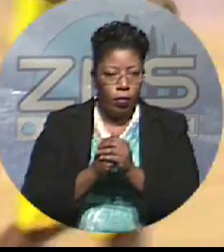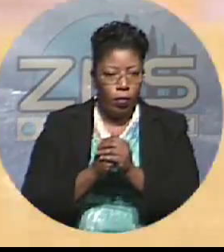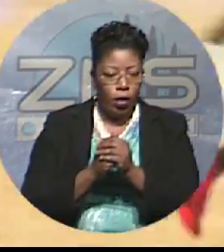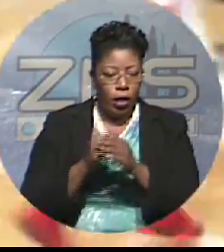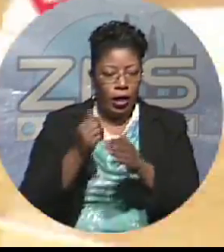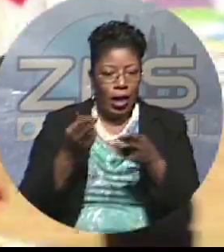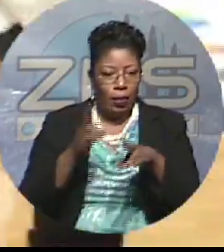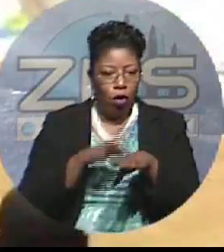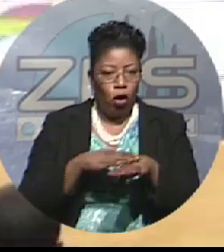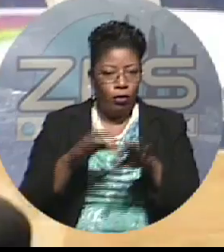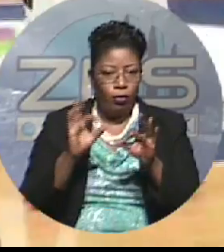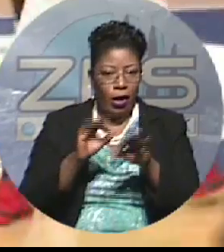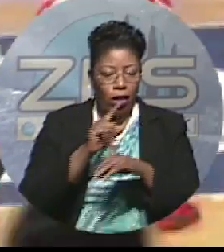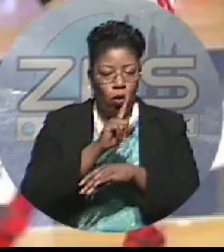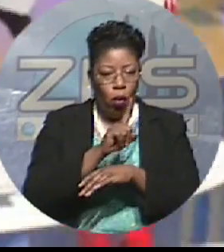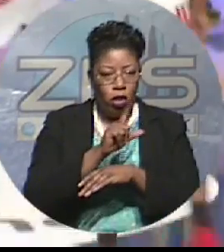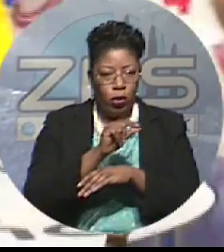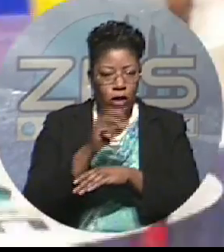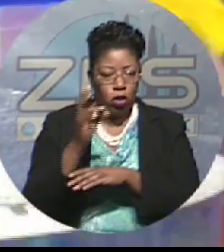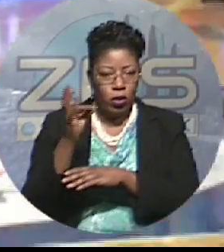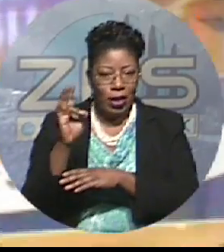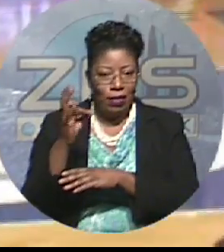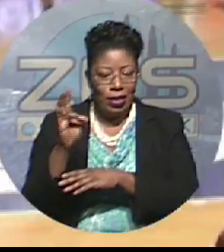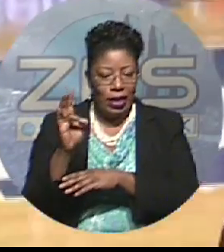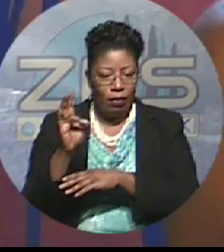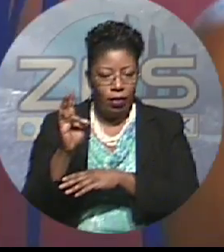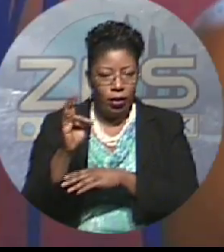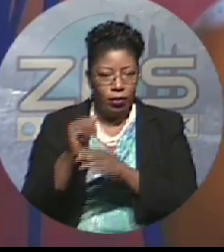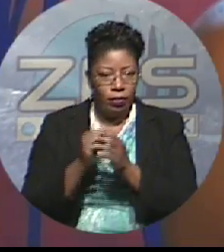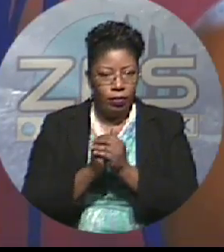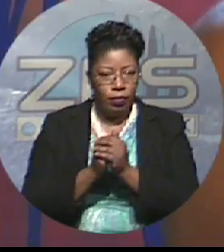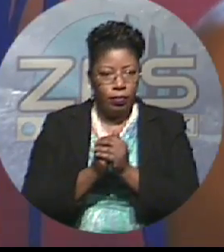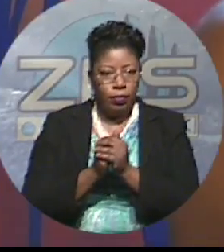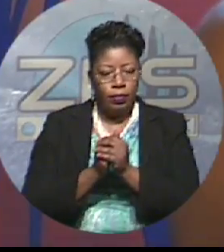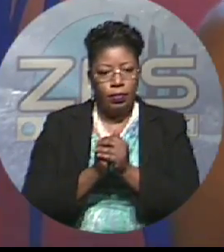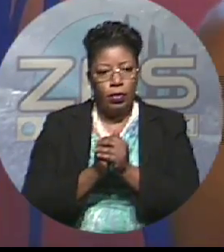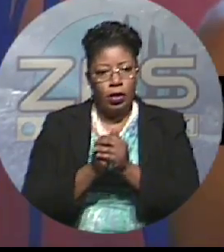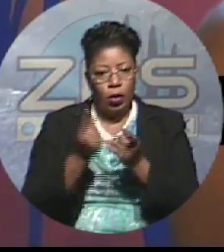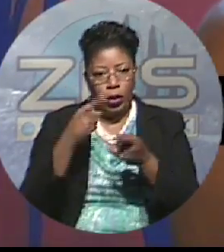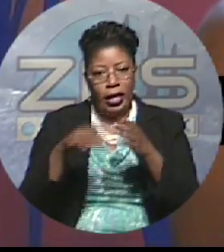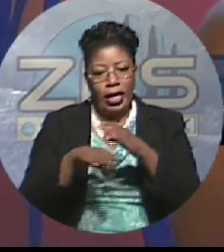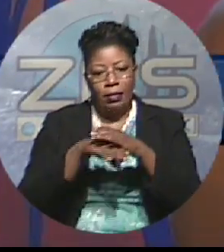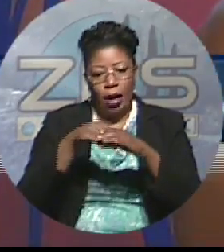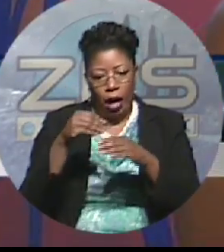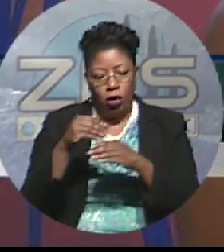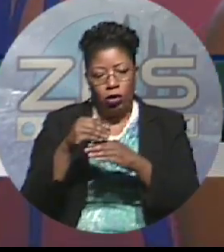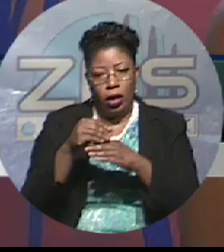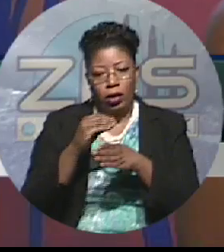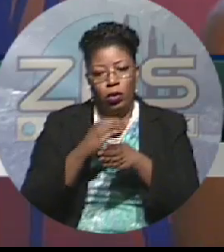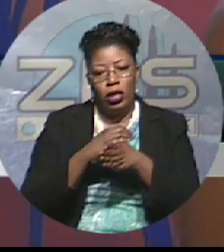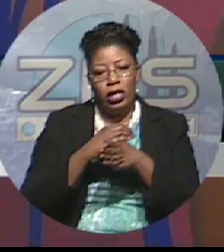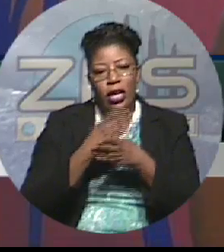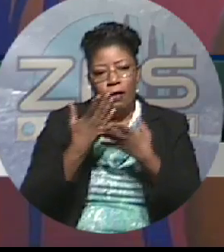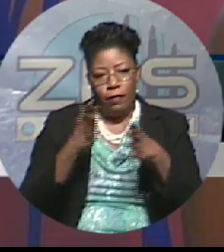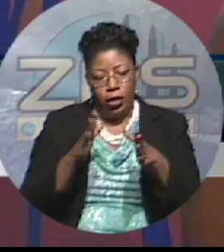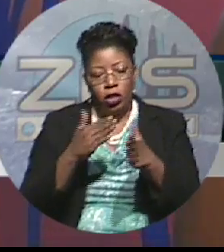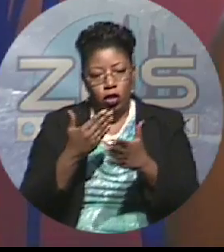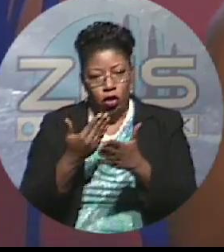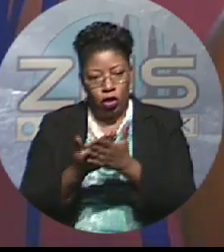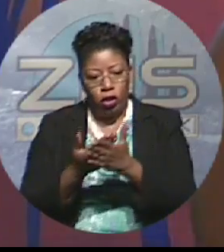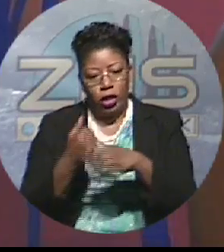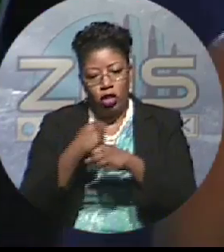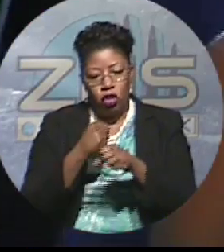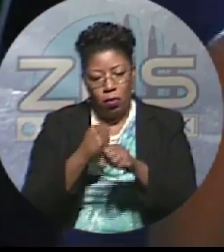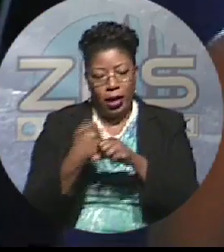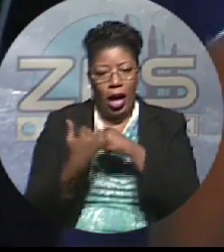Friday, 120 to 77. We had a lot of adversity, but we fought through it. We came out, we just wanted to end on a good note to make our country